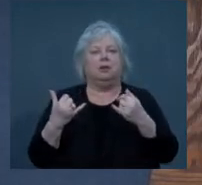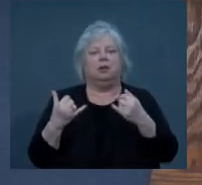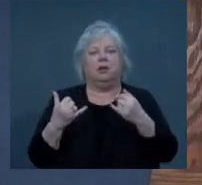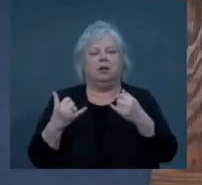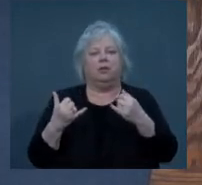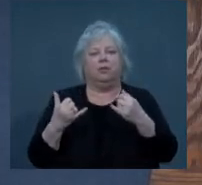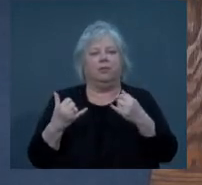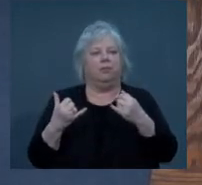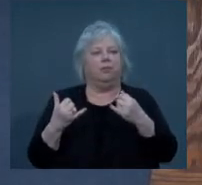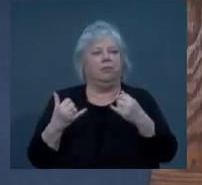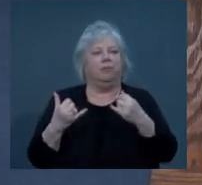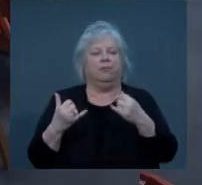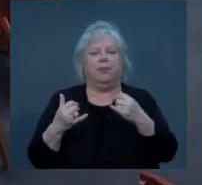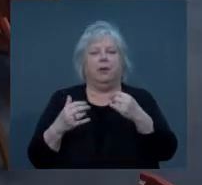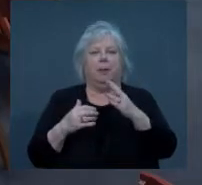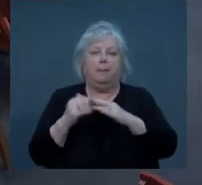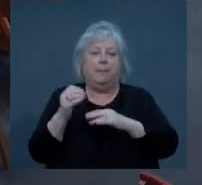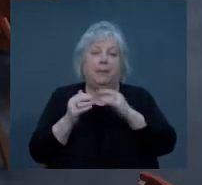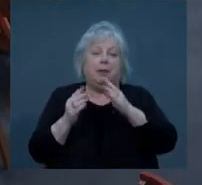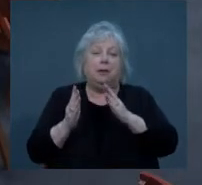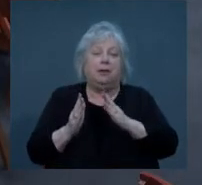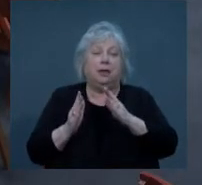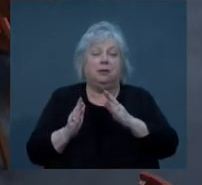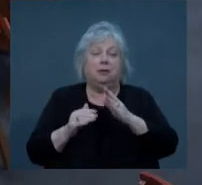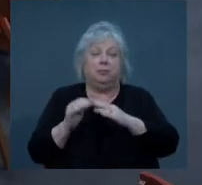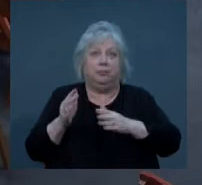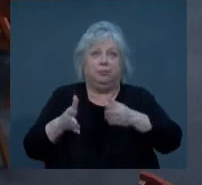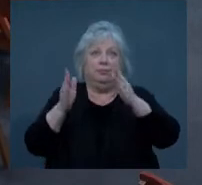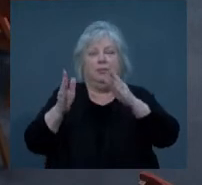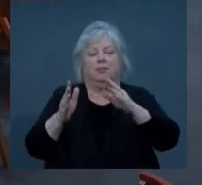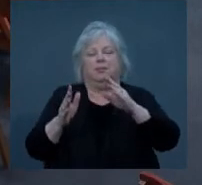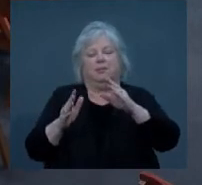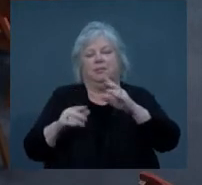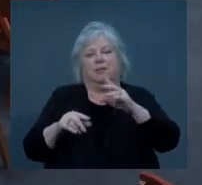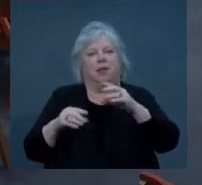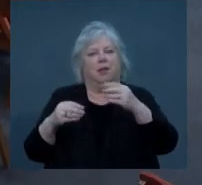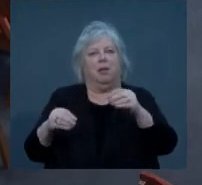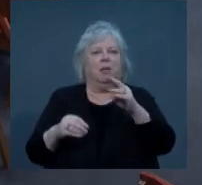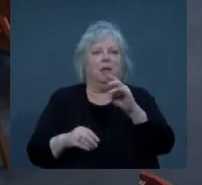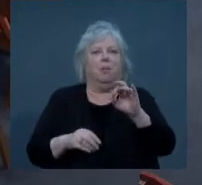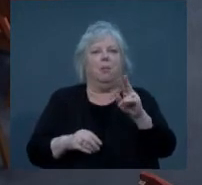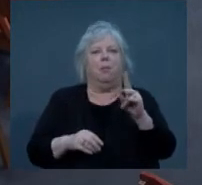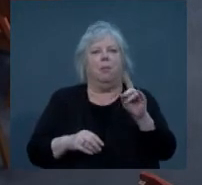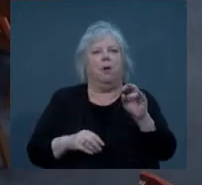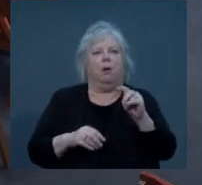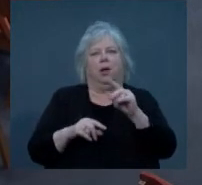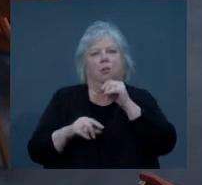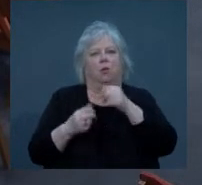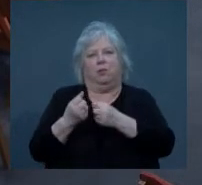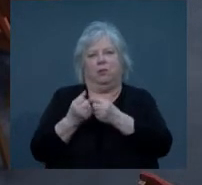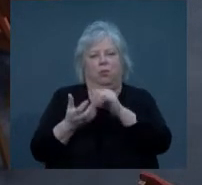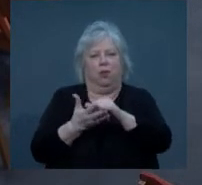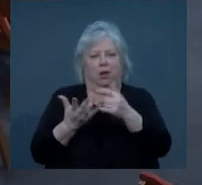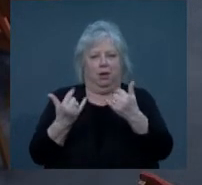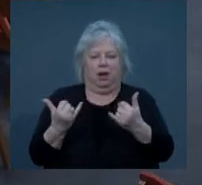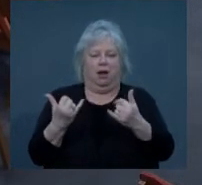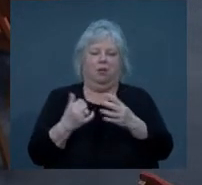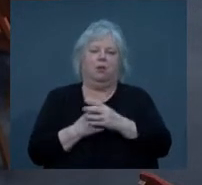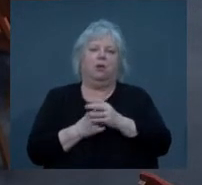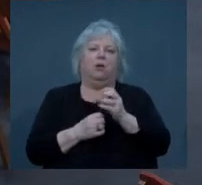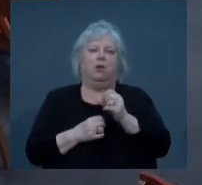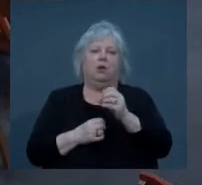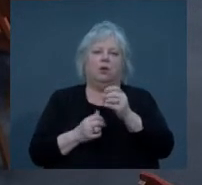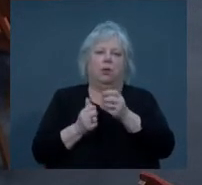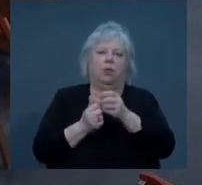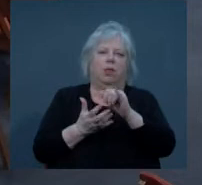support that type of development on this property. And that's evidenced by the current listings. So with that, I think